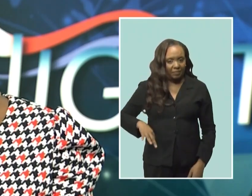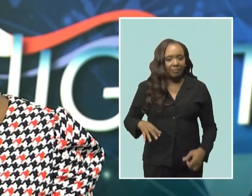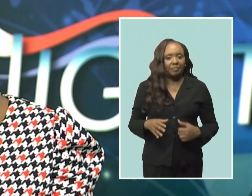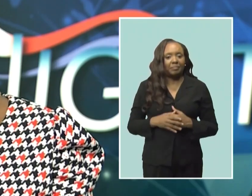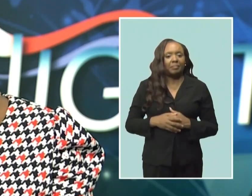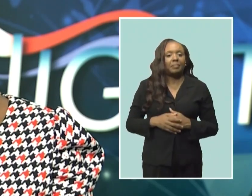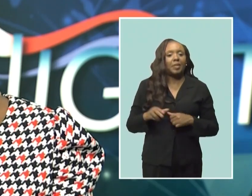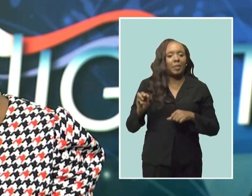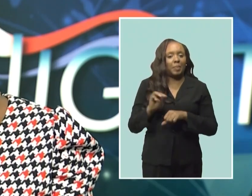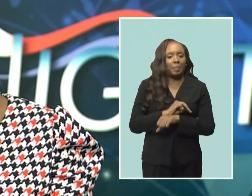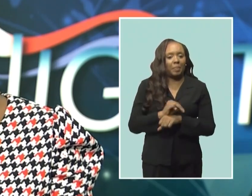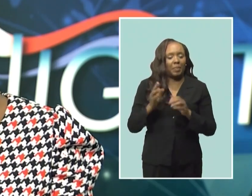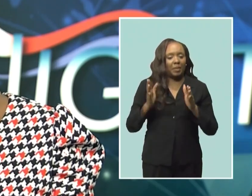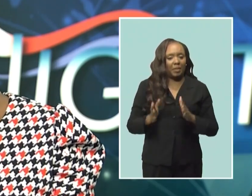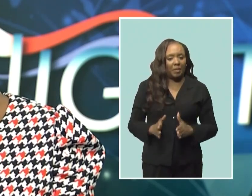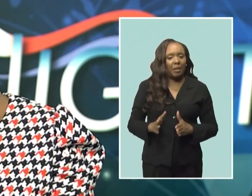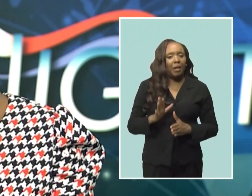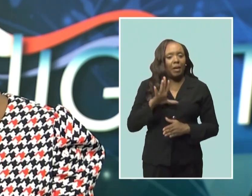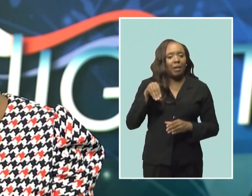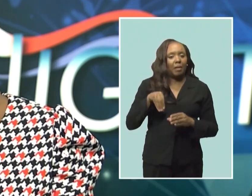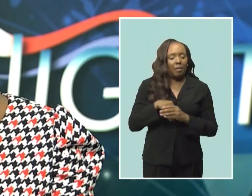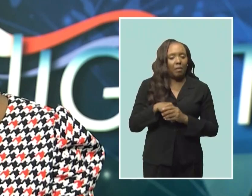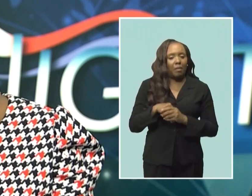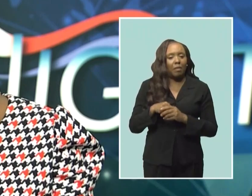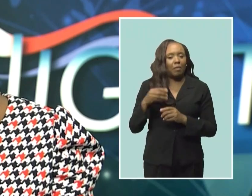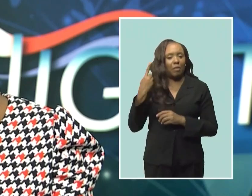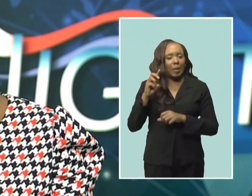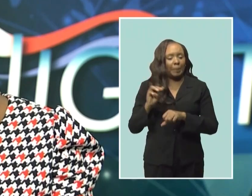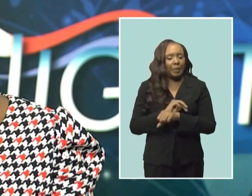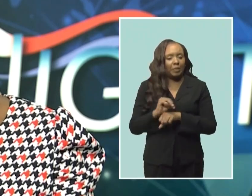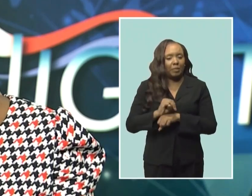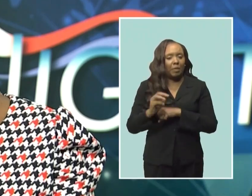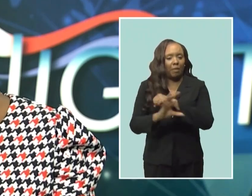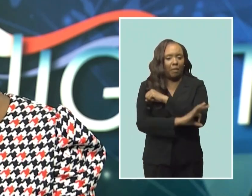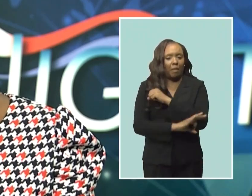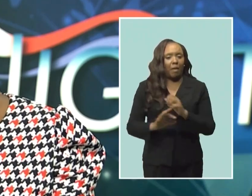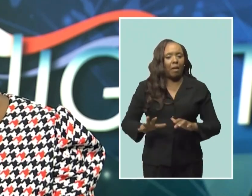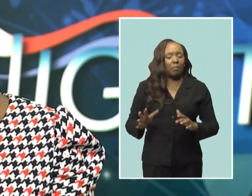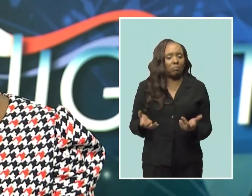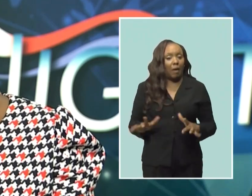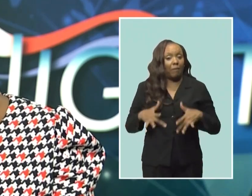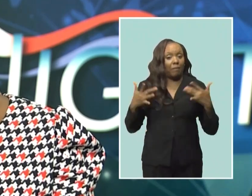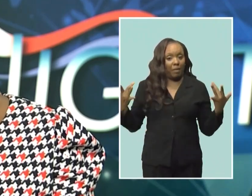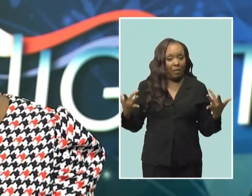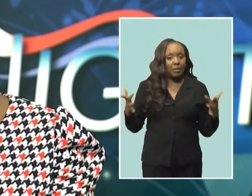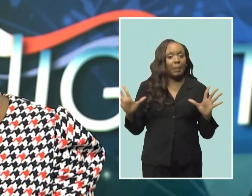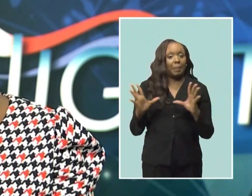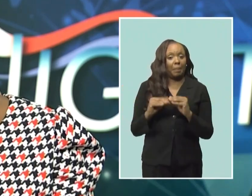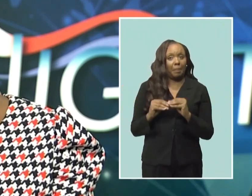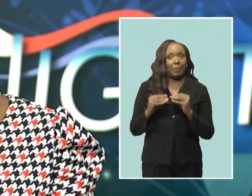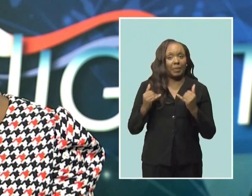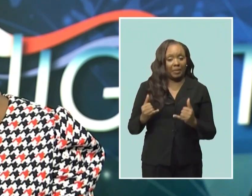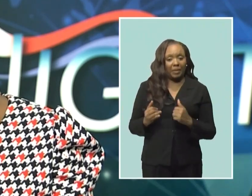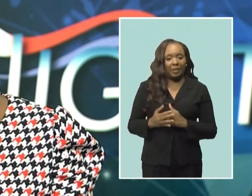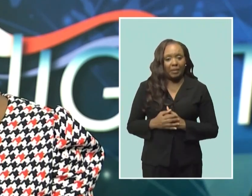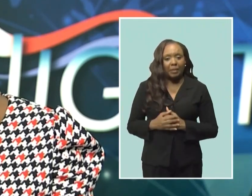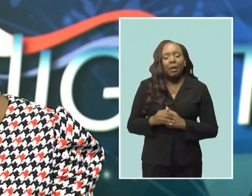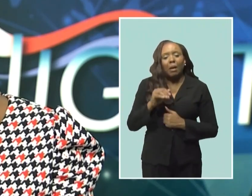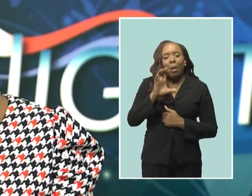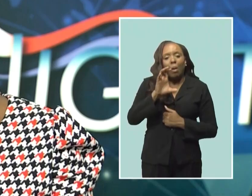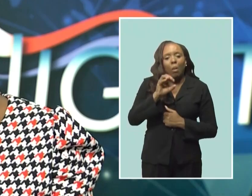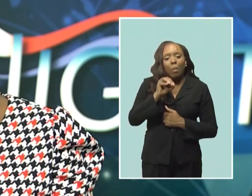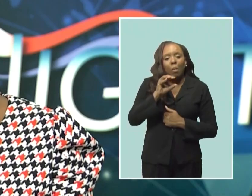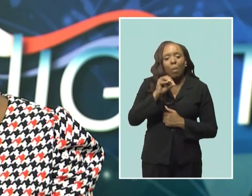and Business Development, Sandra Husbands, at a media briefing at her office today. She said the cooperatives model is extremely important